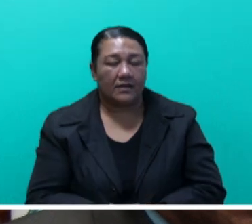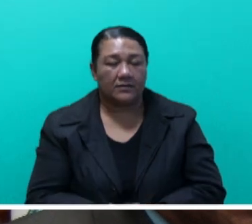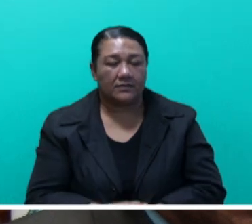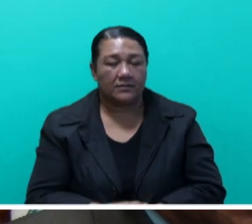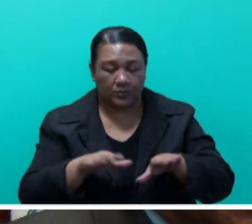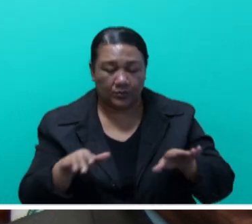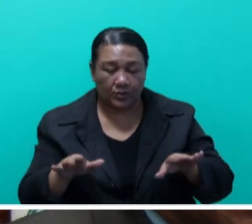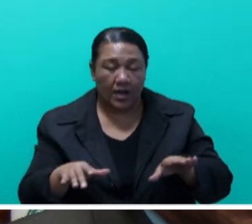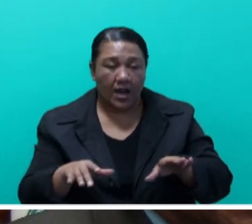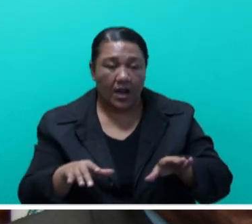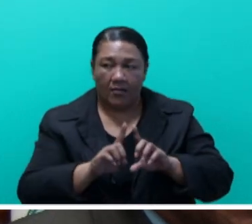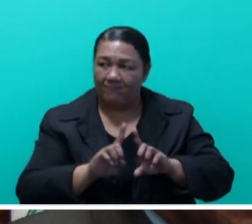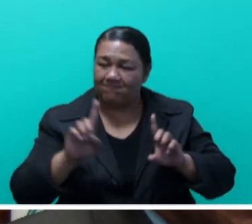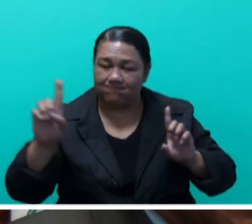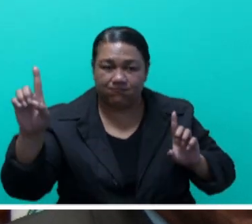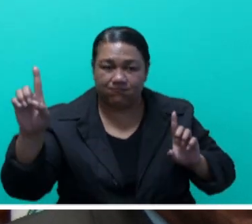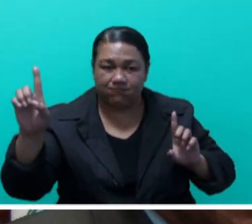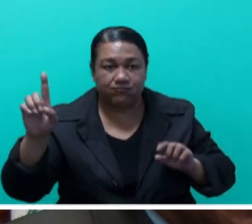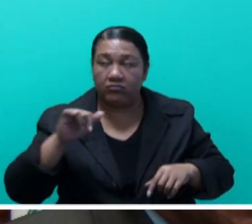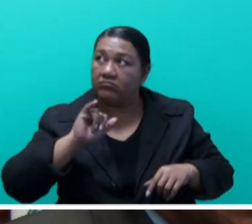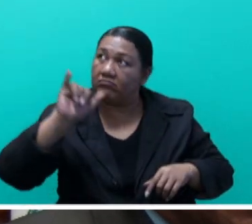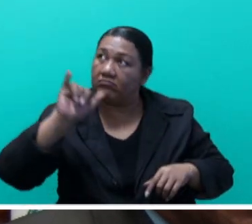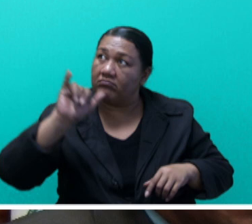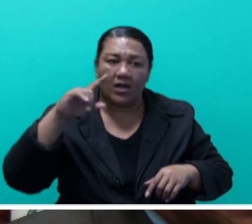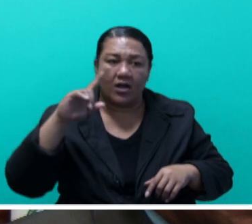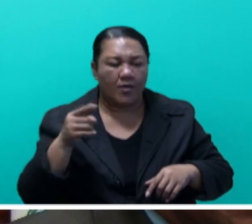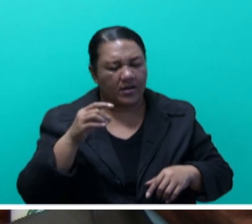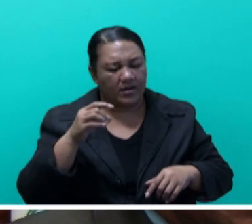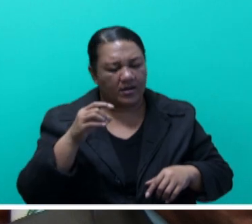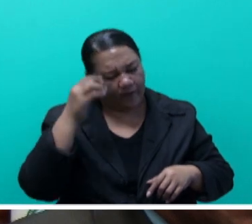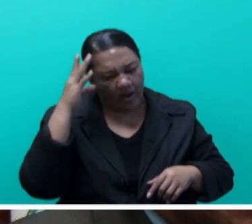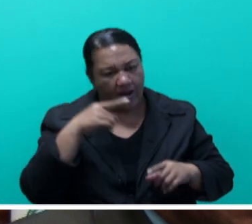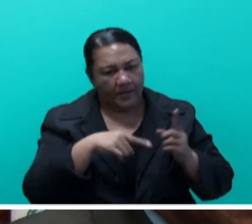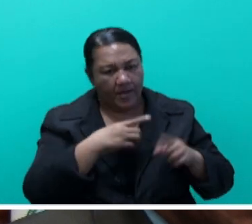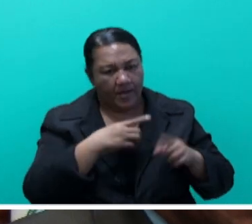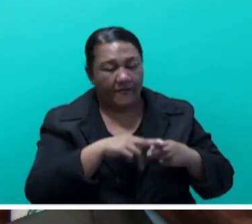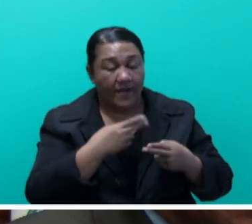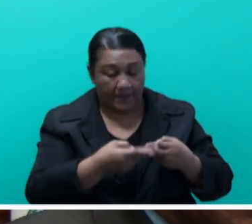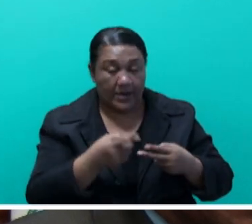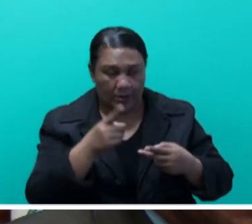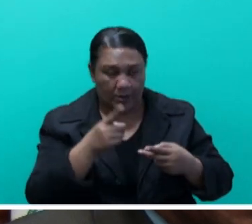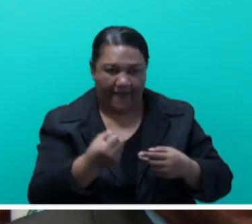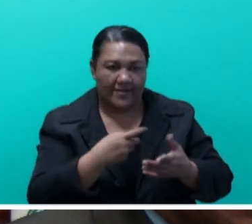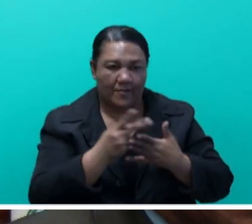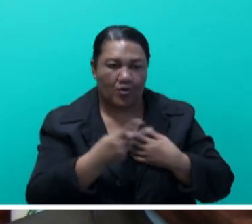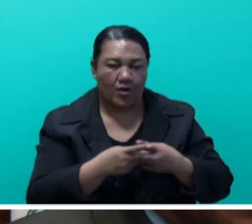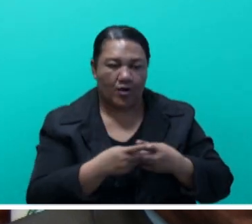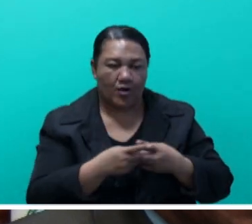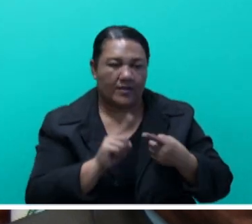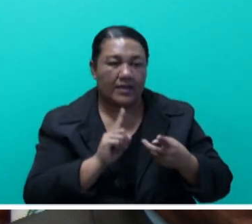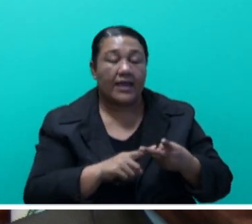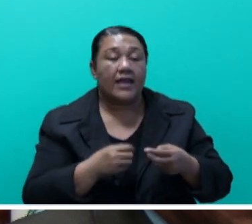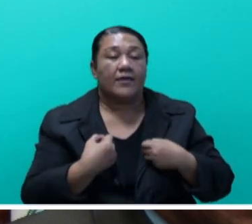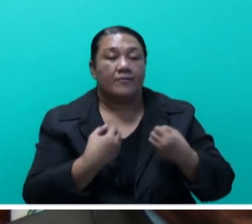their families and the provision for pastoral care. 5, conducting financial literacy